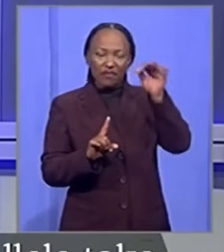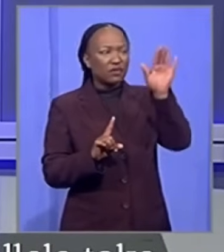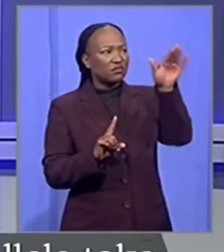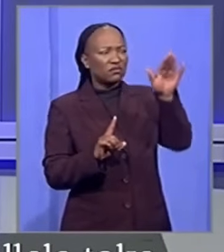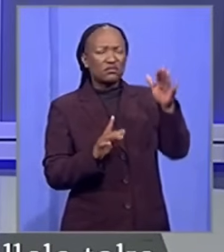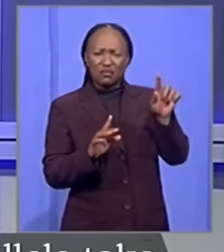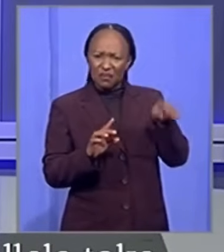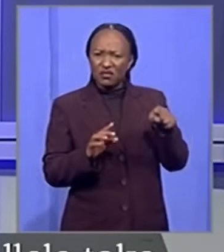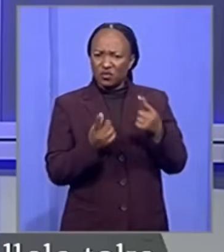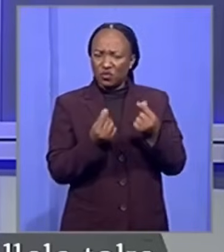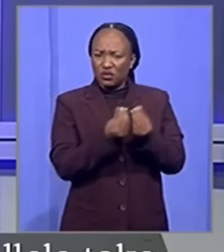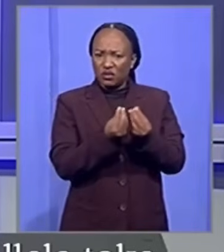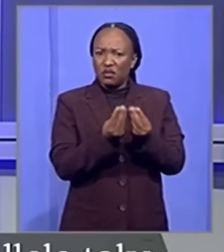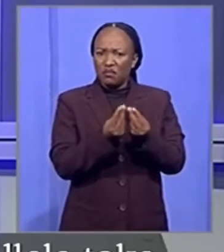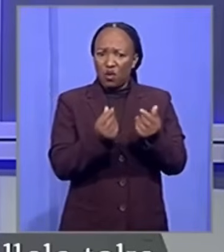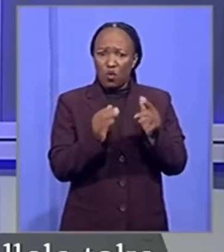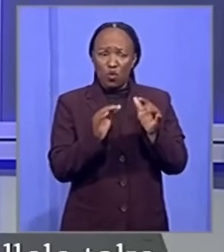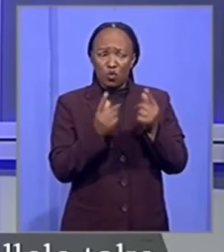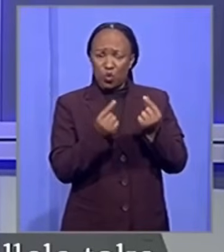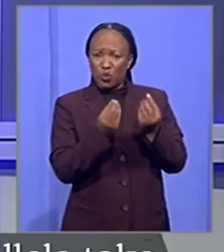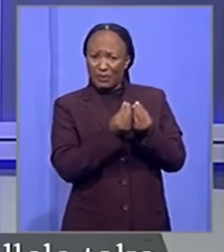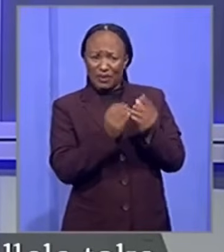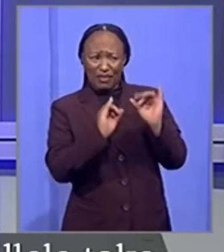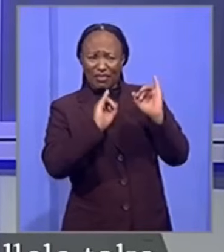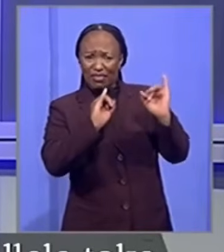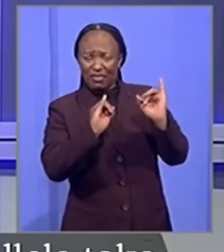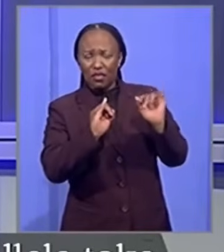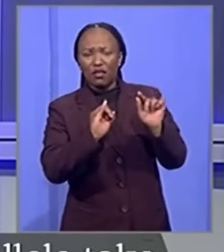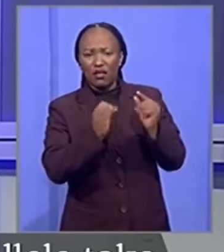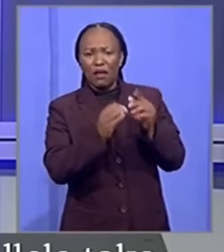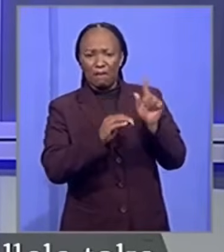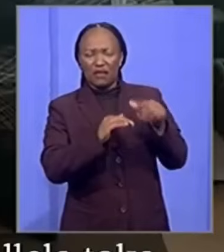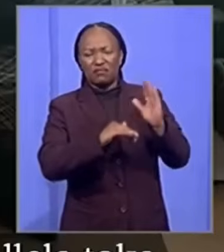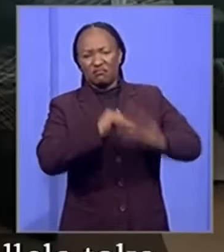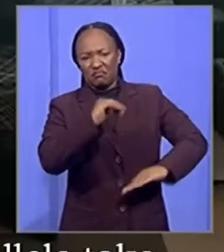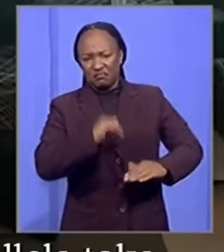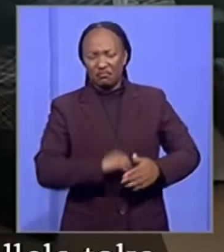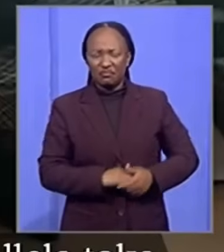kgato kgahlanong le baetsi ba diketso tsa mofuta ona.